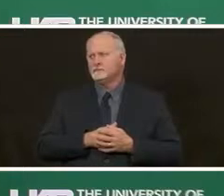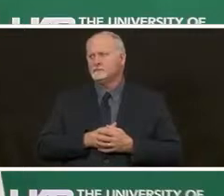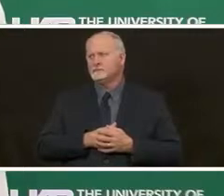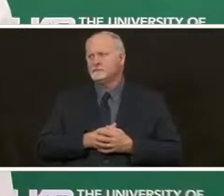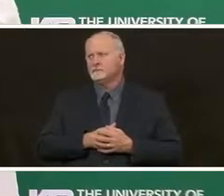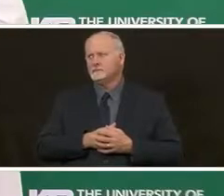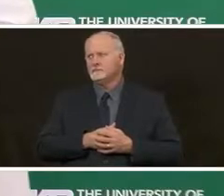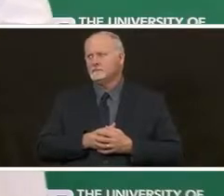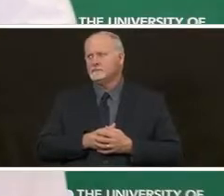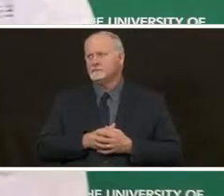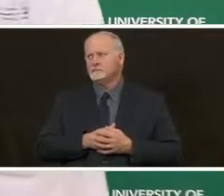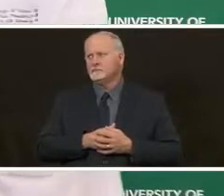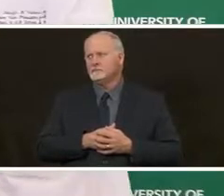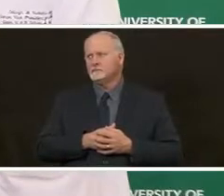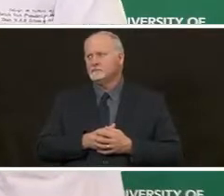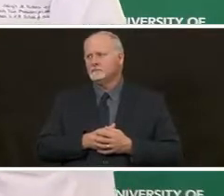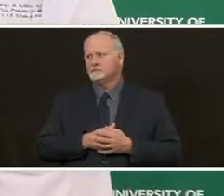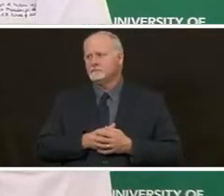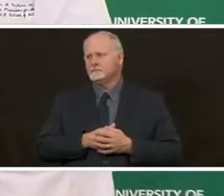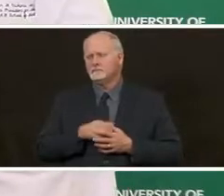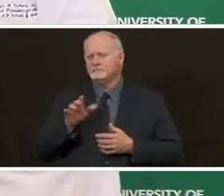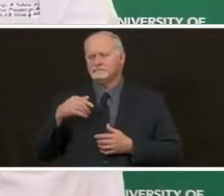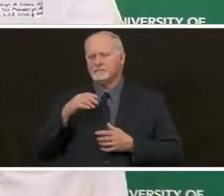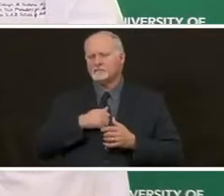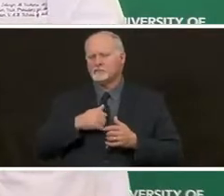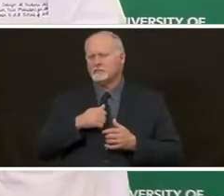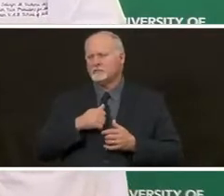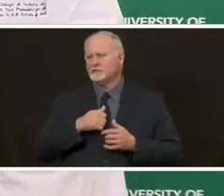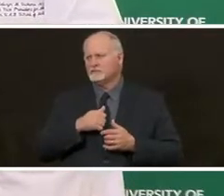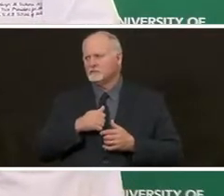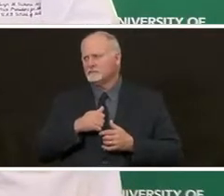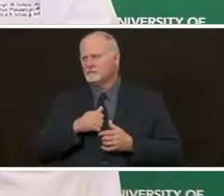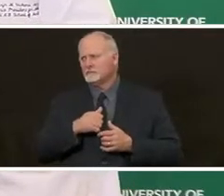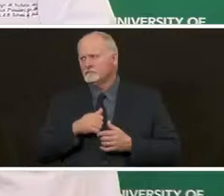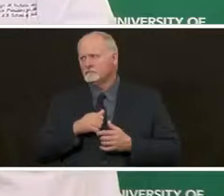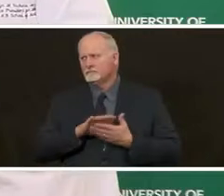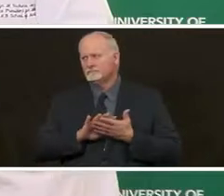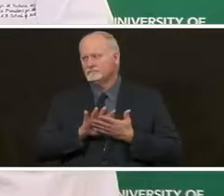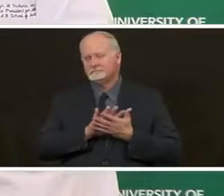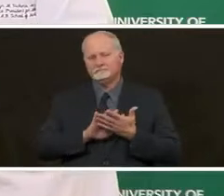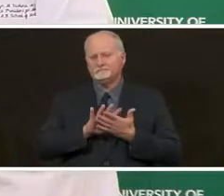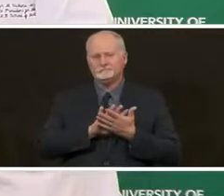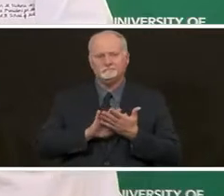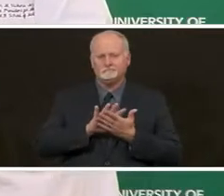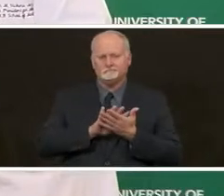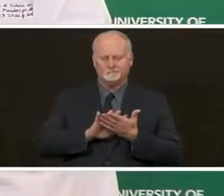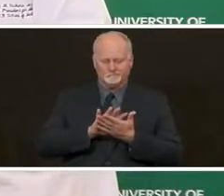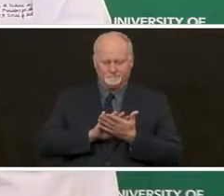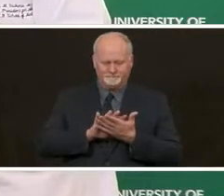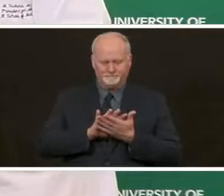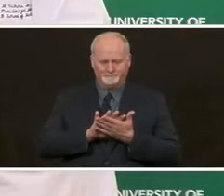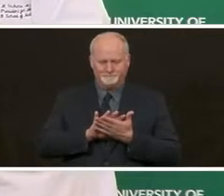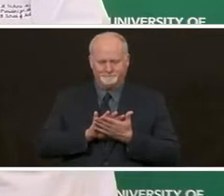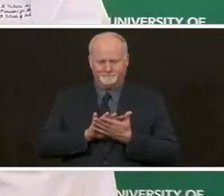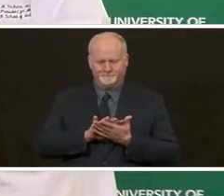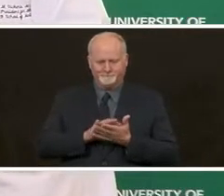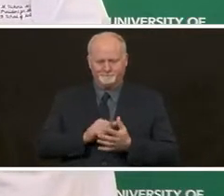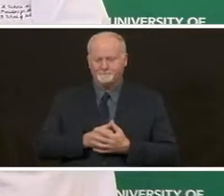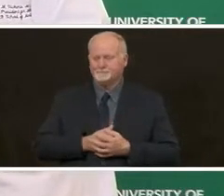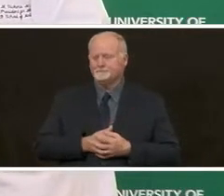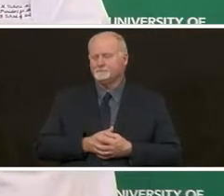By the host now, sorry. Let me repeat it. December last year, FDA has approved gall-safe pigs